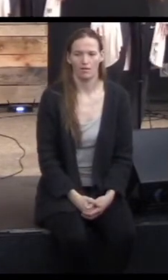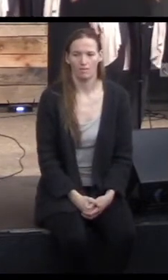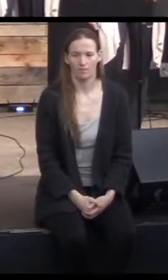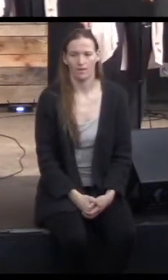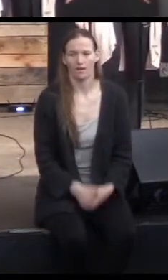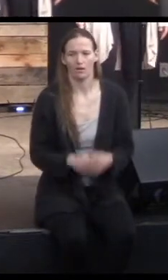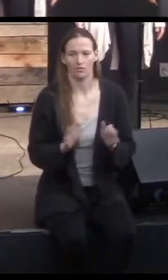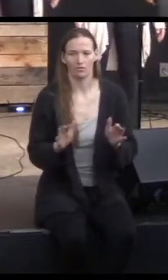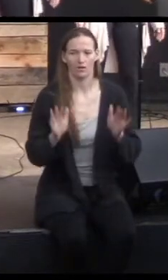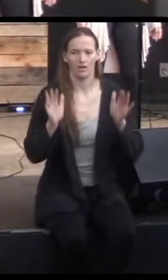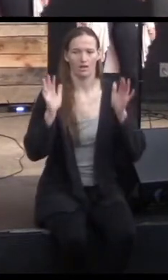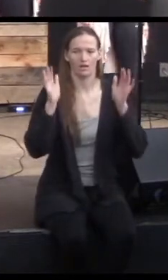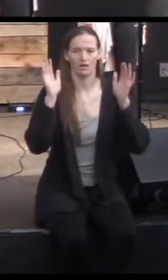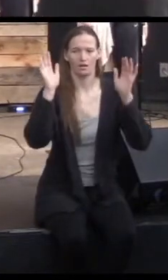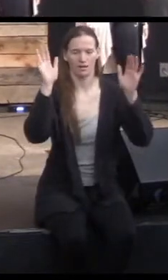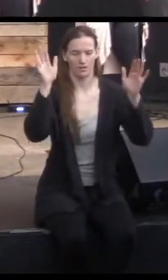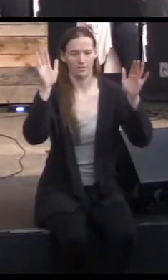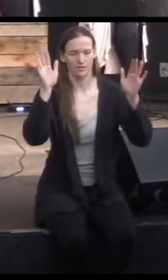Lamb. How